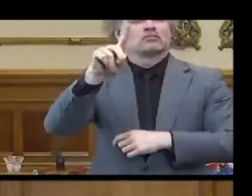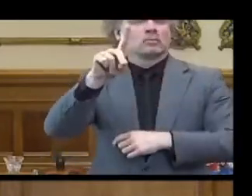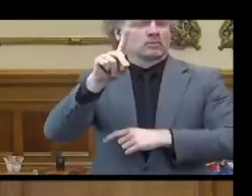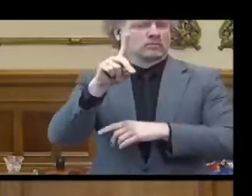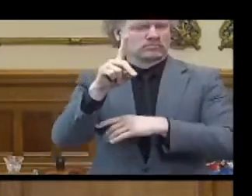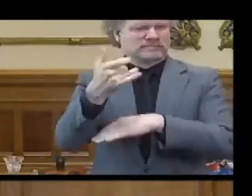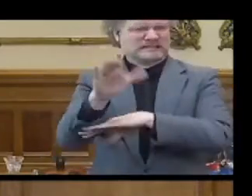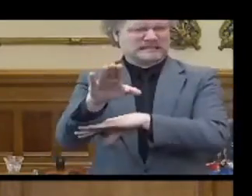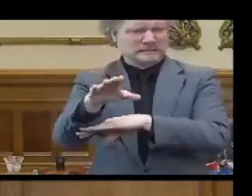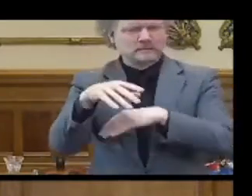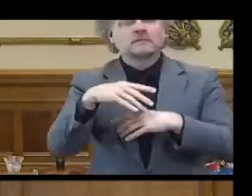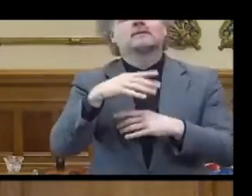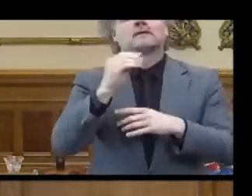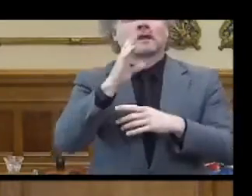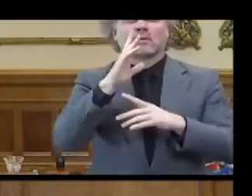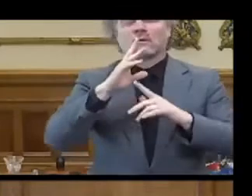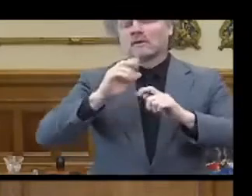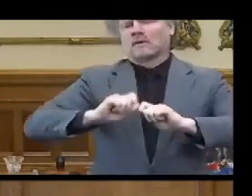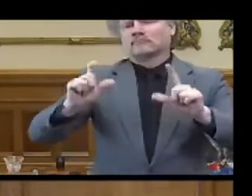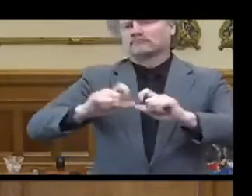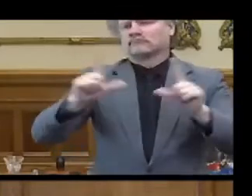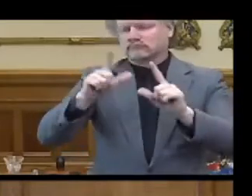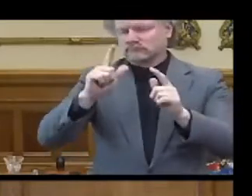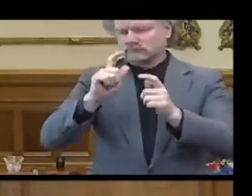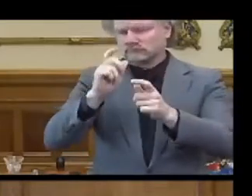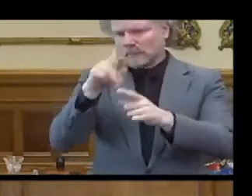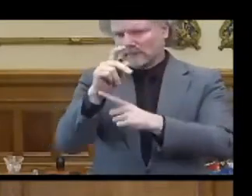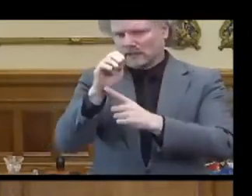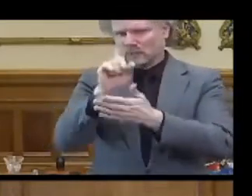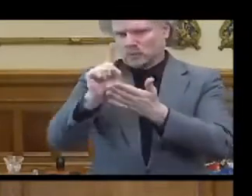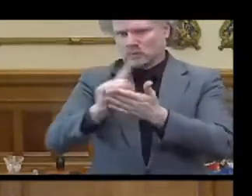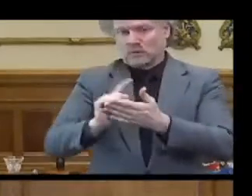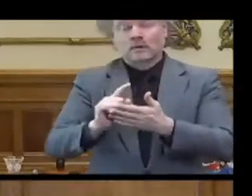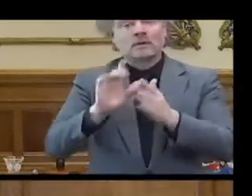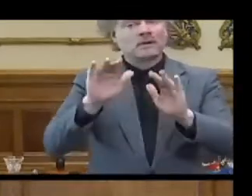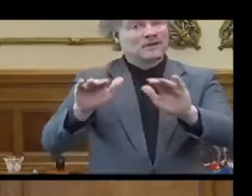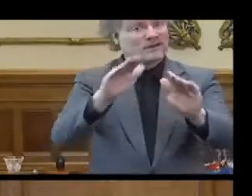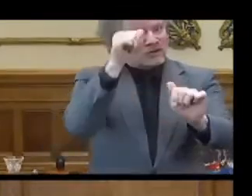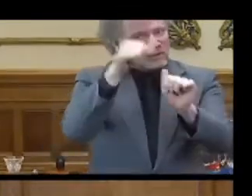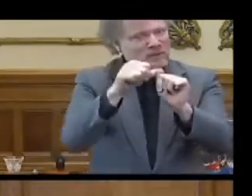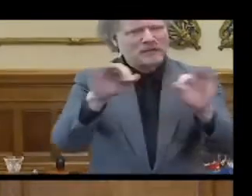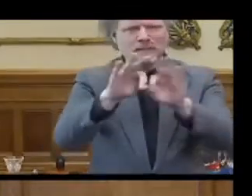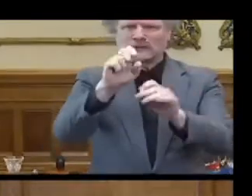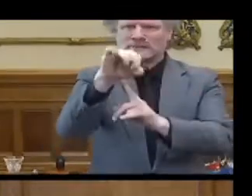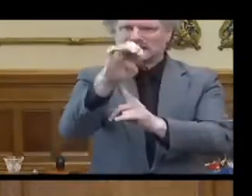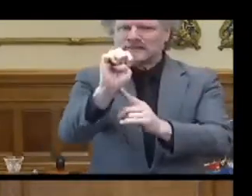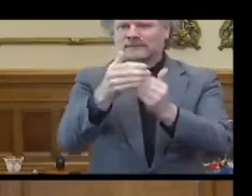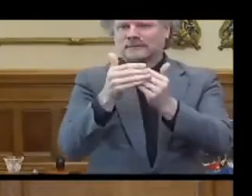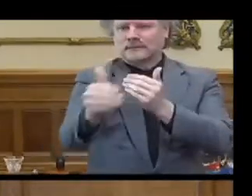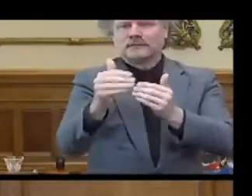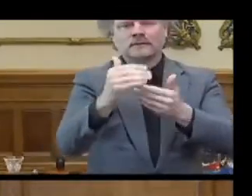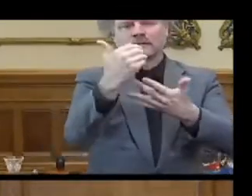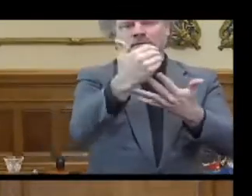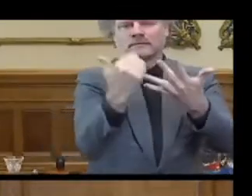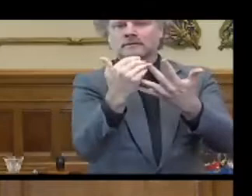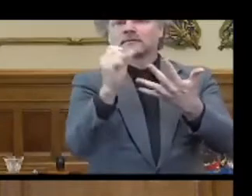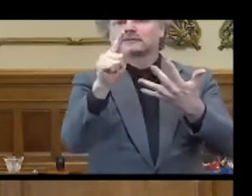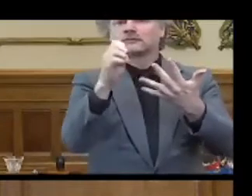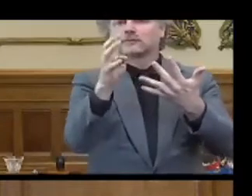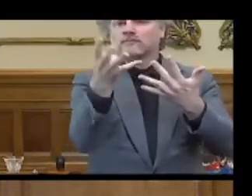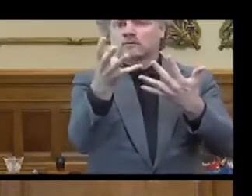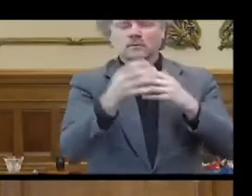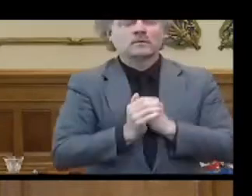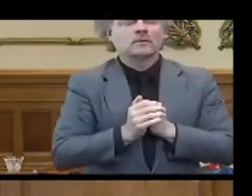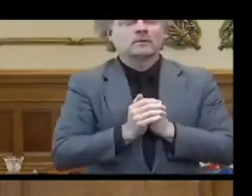and plan to update this weekly. Finally, I want to remind Hoosiers to be safe as we move to stage 4. I feel a